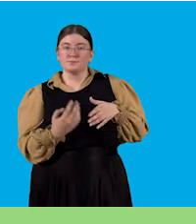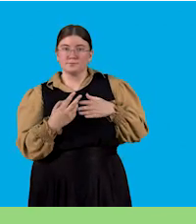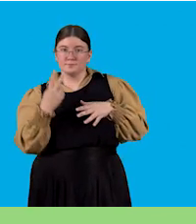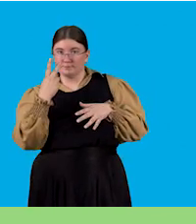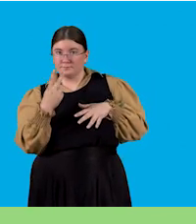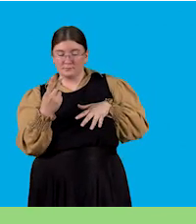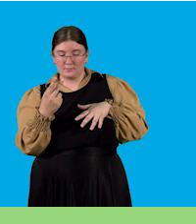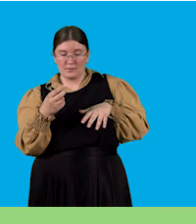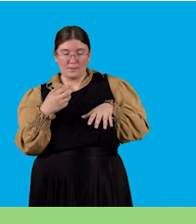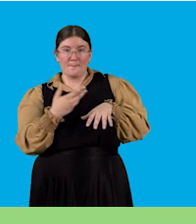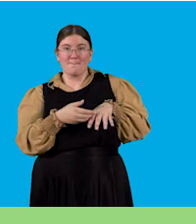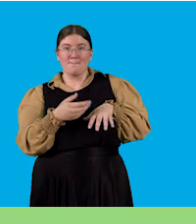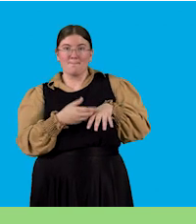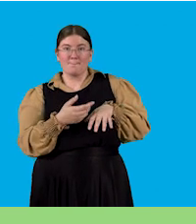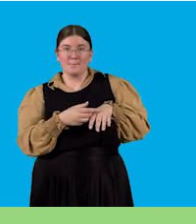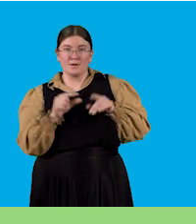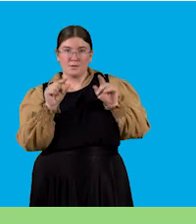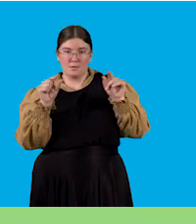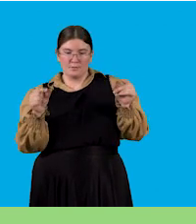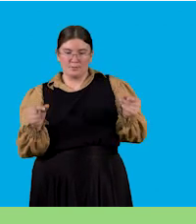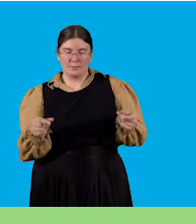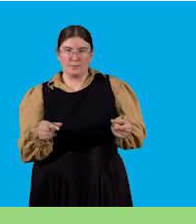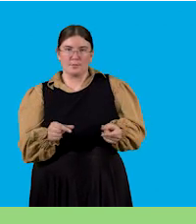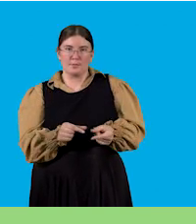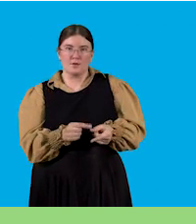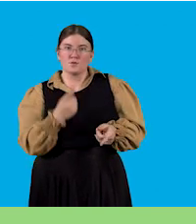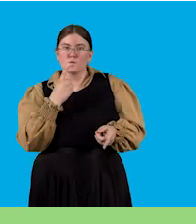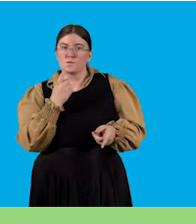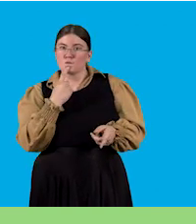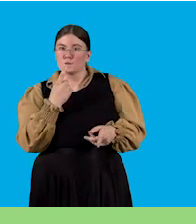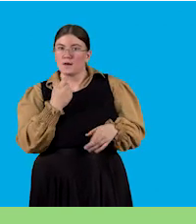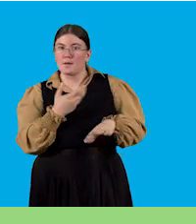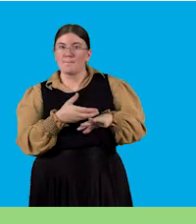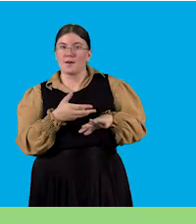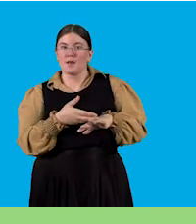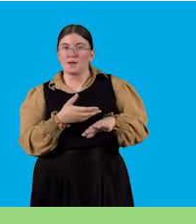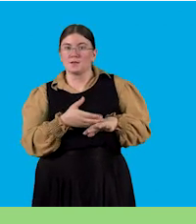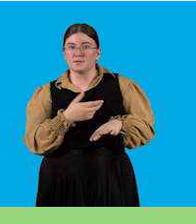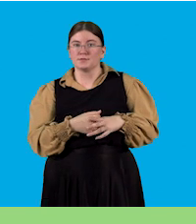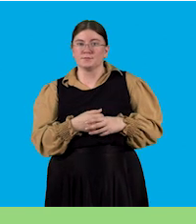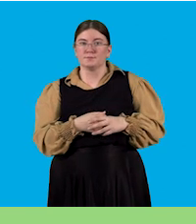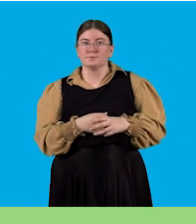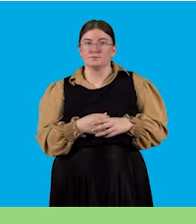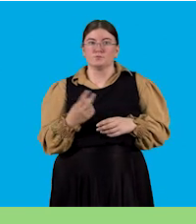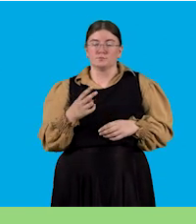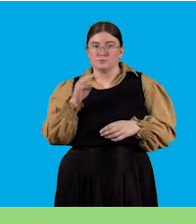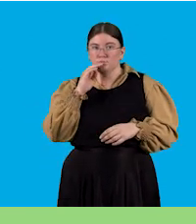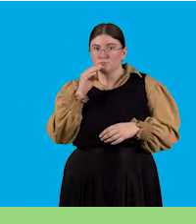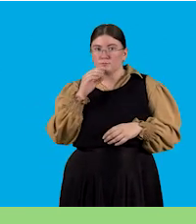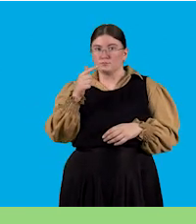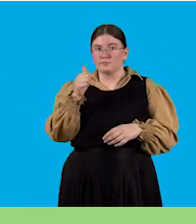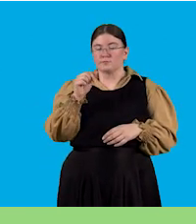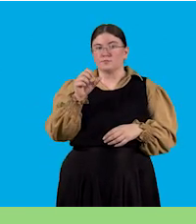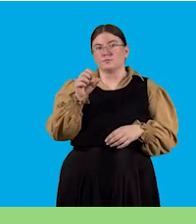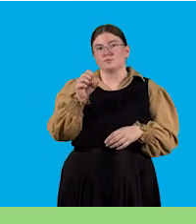there. And as you can see, this is the blood vessel. It says it is filled with red blood cells. So there's also